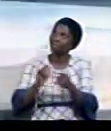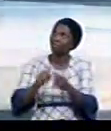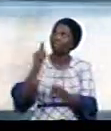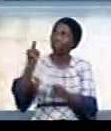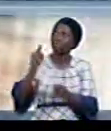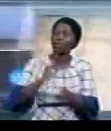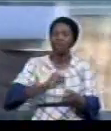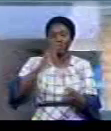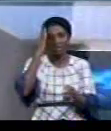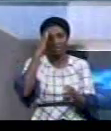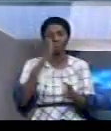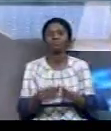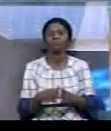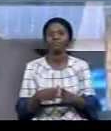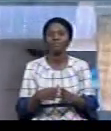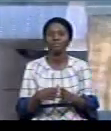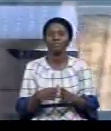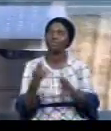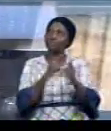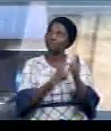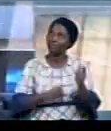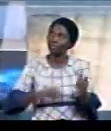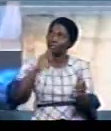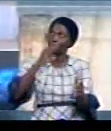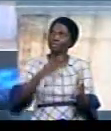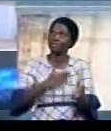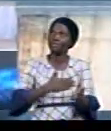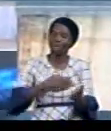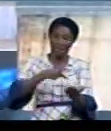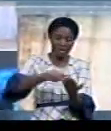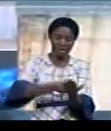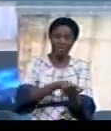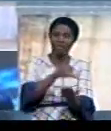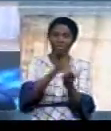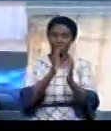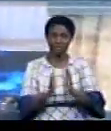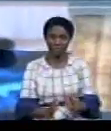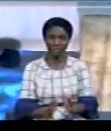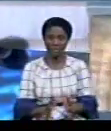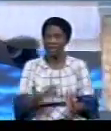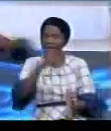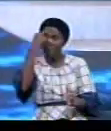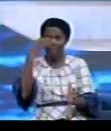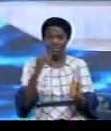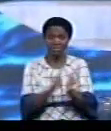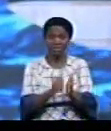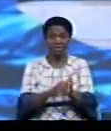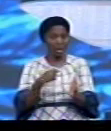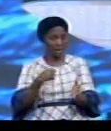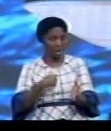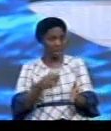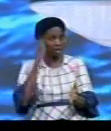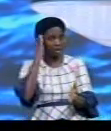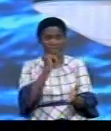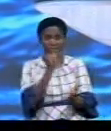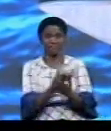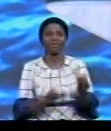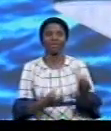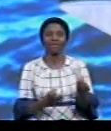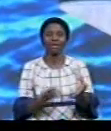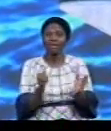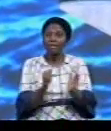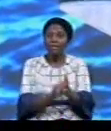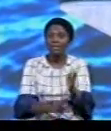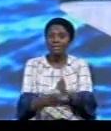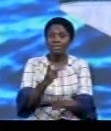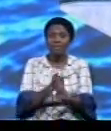know the Lord is my shepherd. Because of that, I will not lack. That kind of faith does